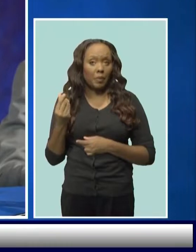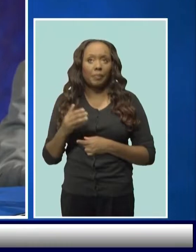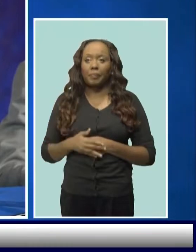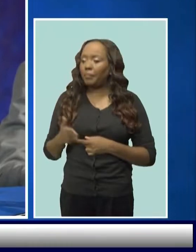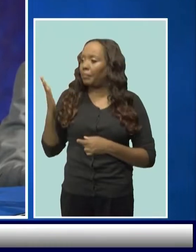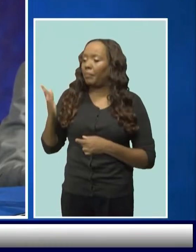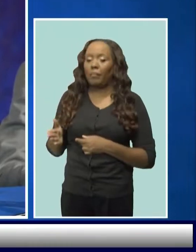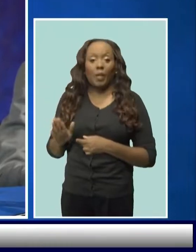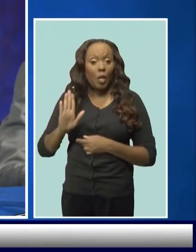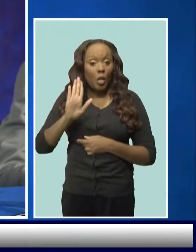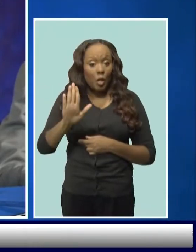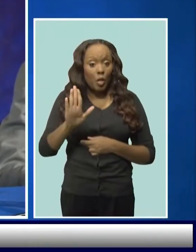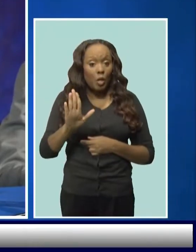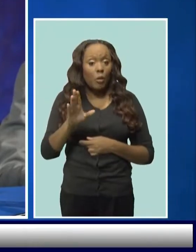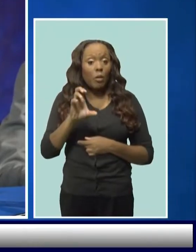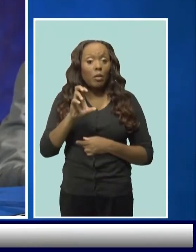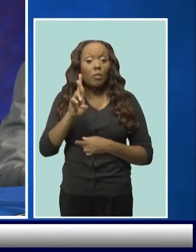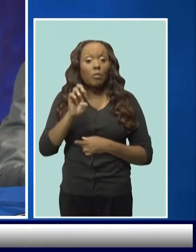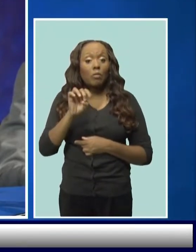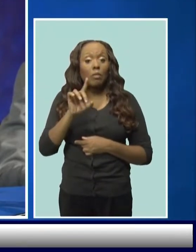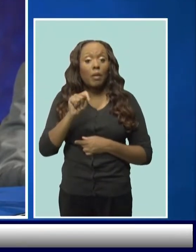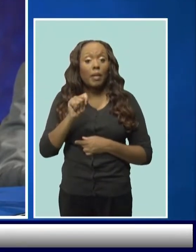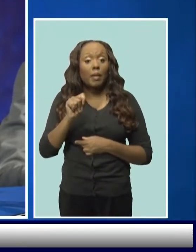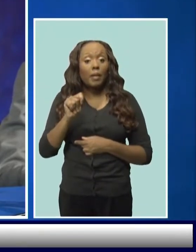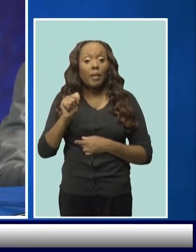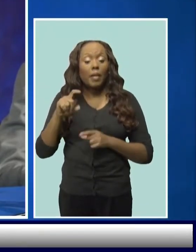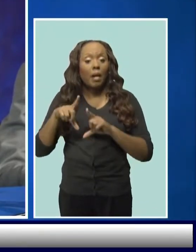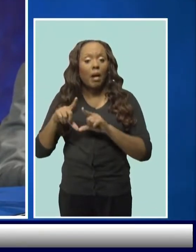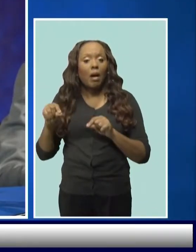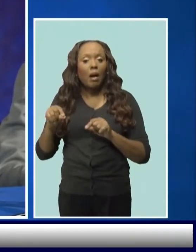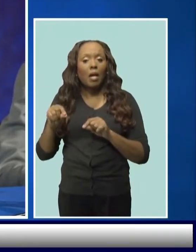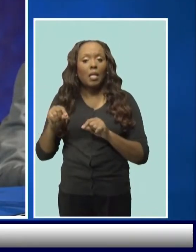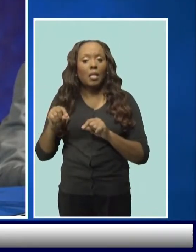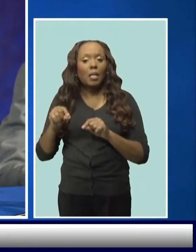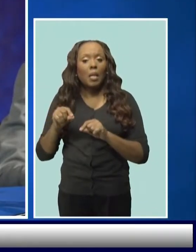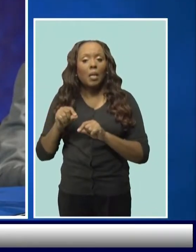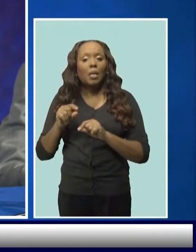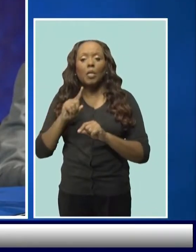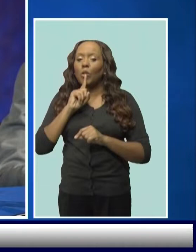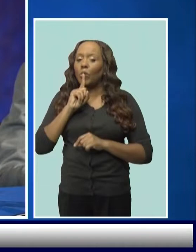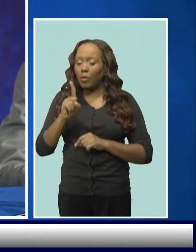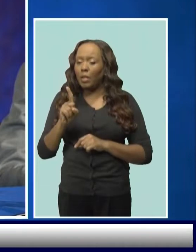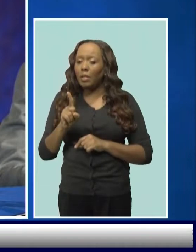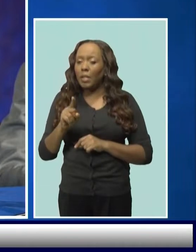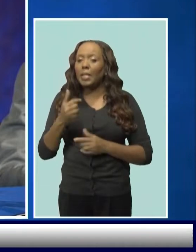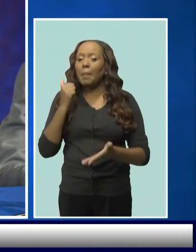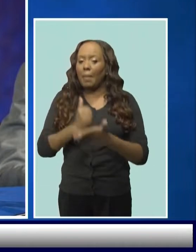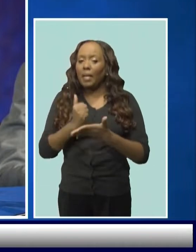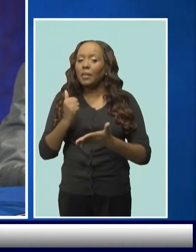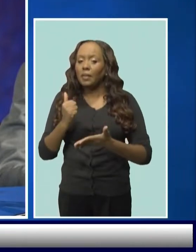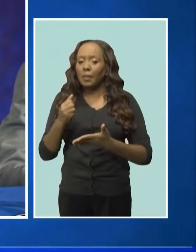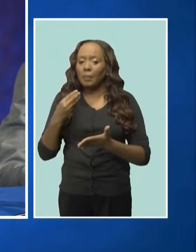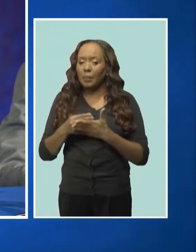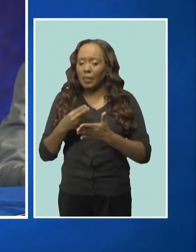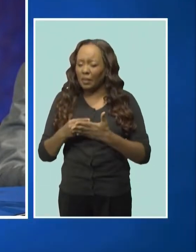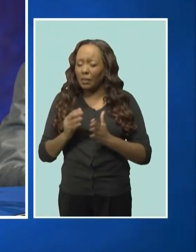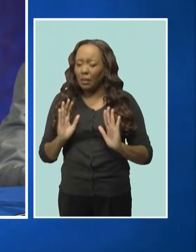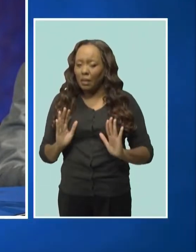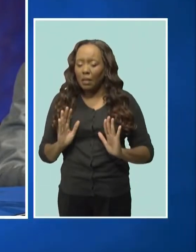sure that what you do with what you are exposed to meets their risk appetite and where their risk temperature